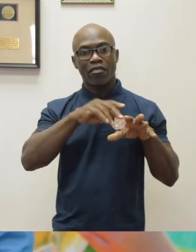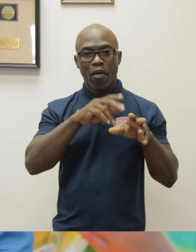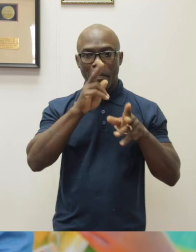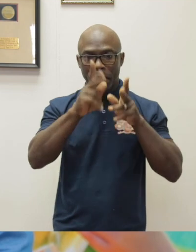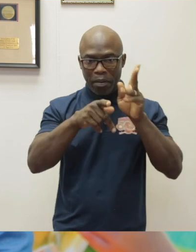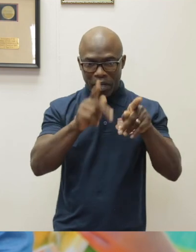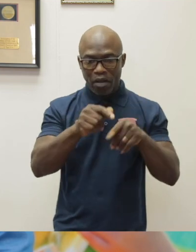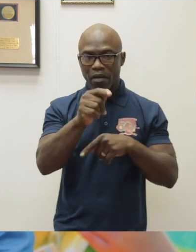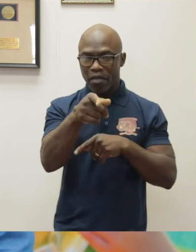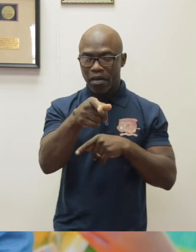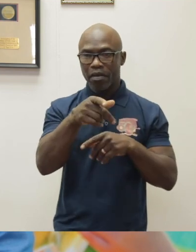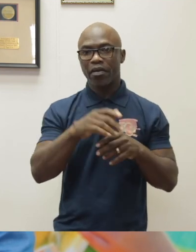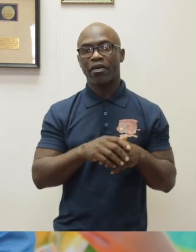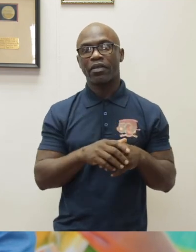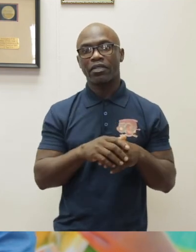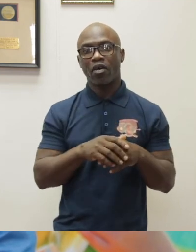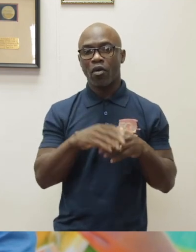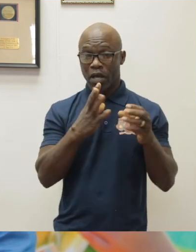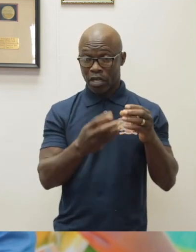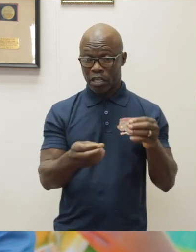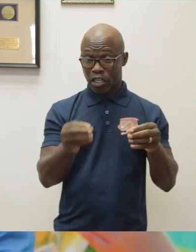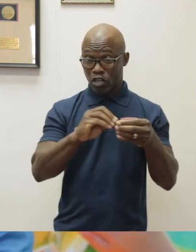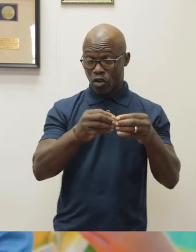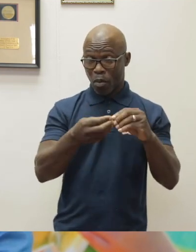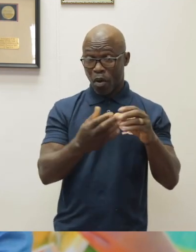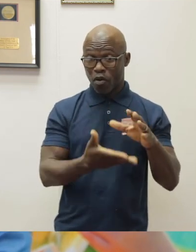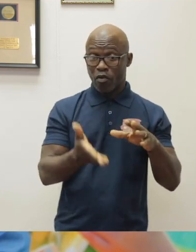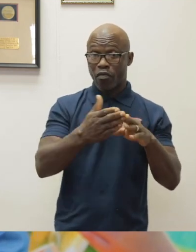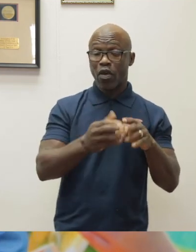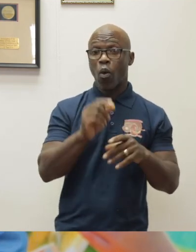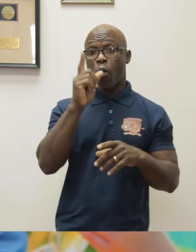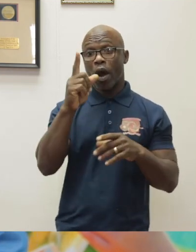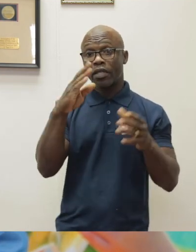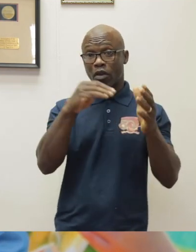citizens, which total a number of